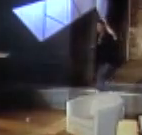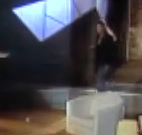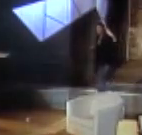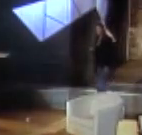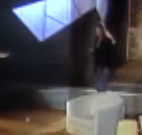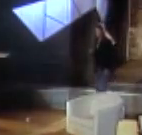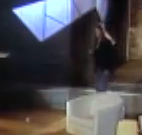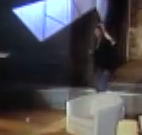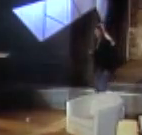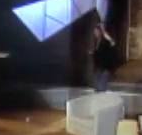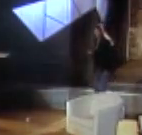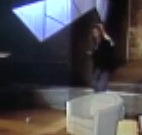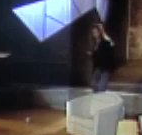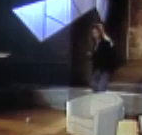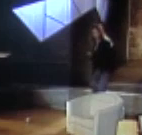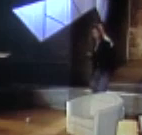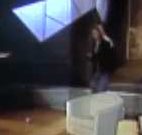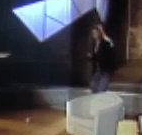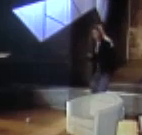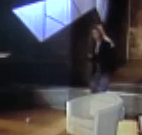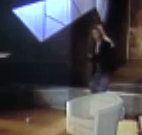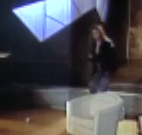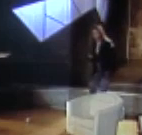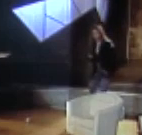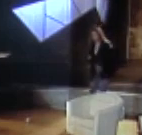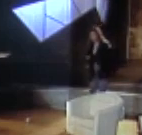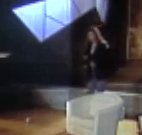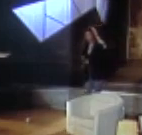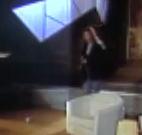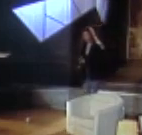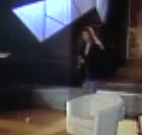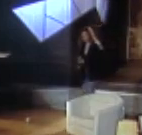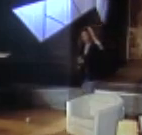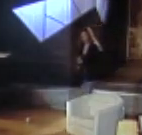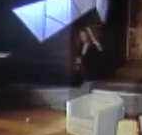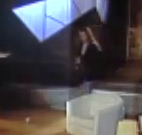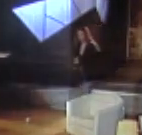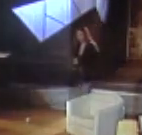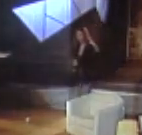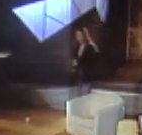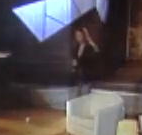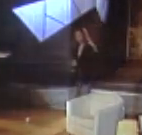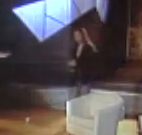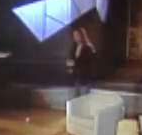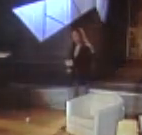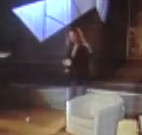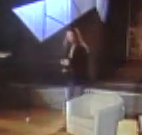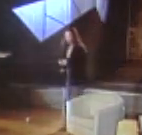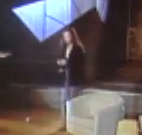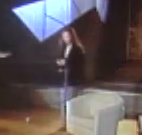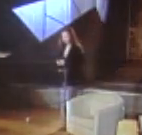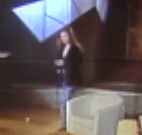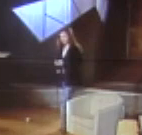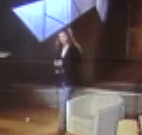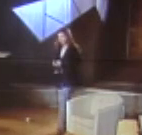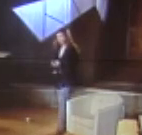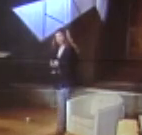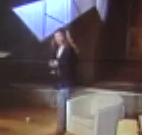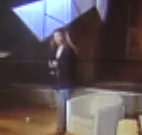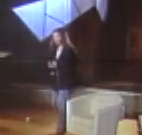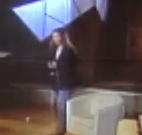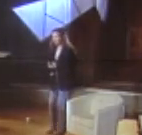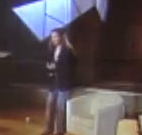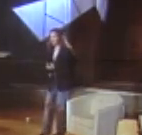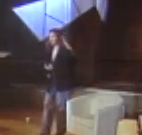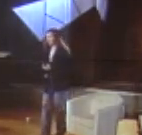black four black light up it is a little lighter outside the clock shows about 4:00 a.m. the